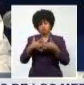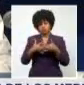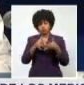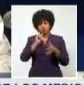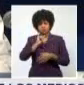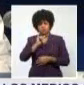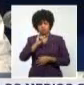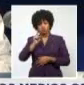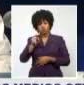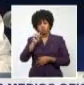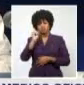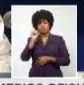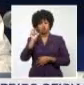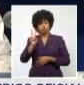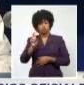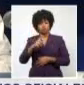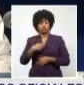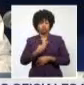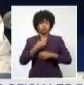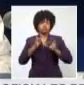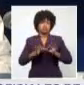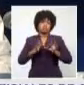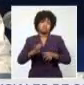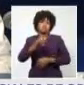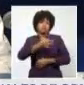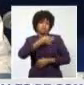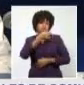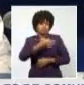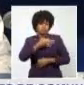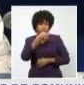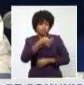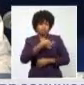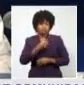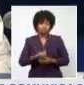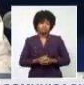with 6.02, and as we always say,